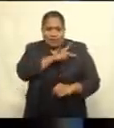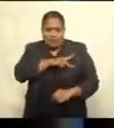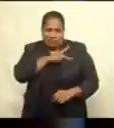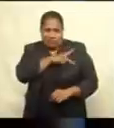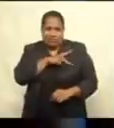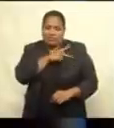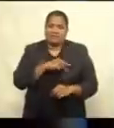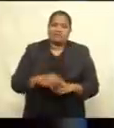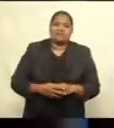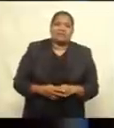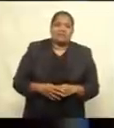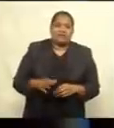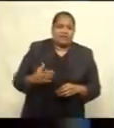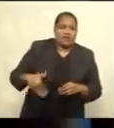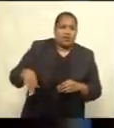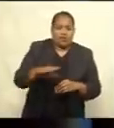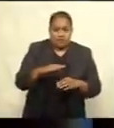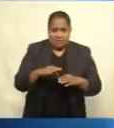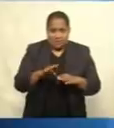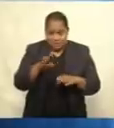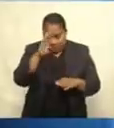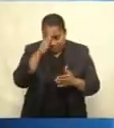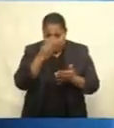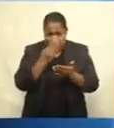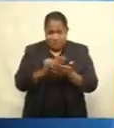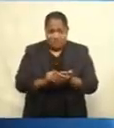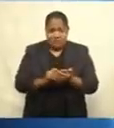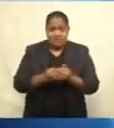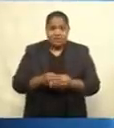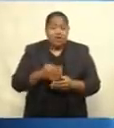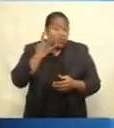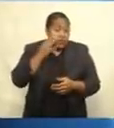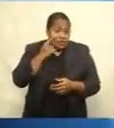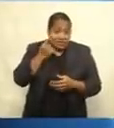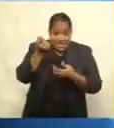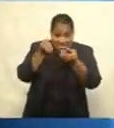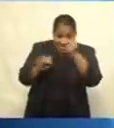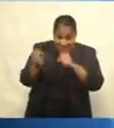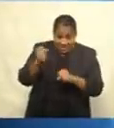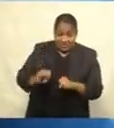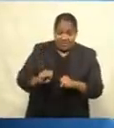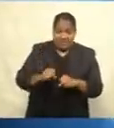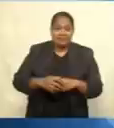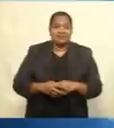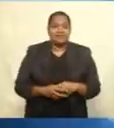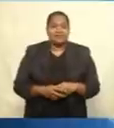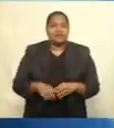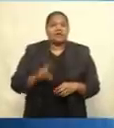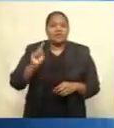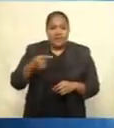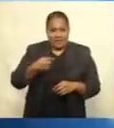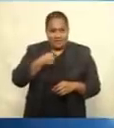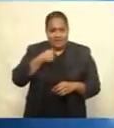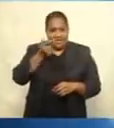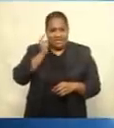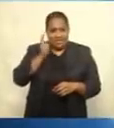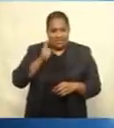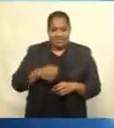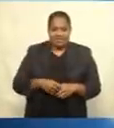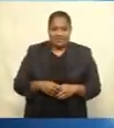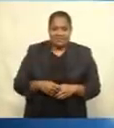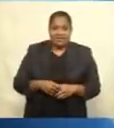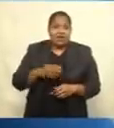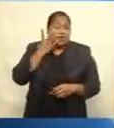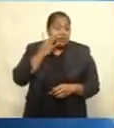stone for each student's final career choice. When you see a scientist, that's me, a teacher. Behind that is me, the teacher. When you